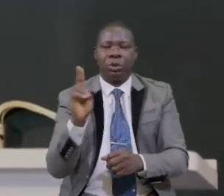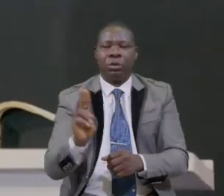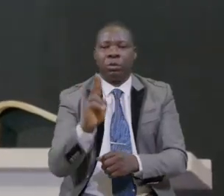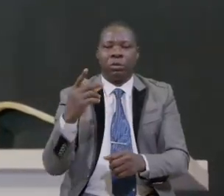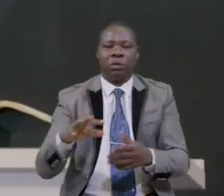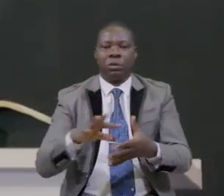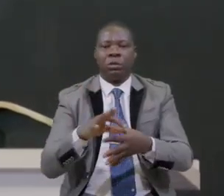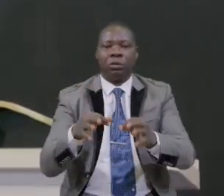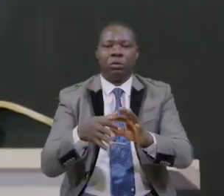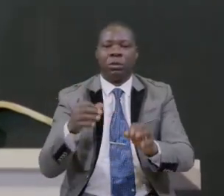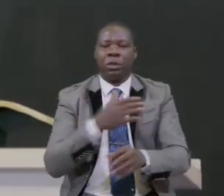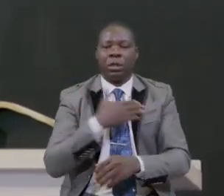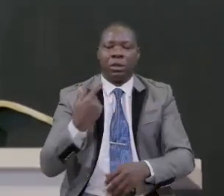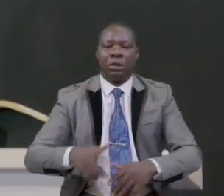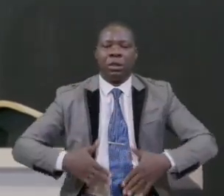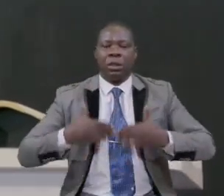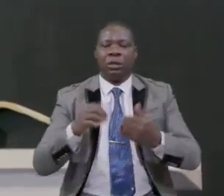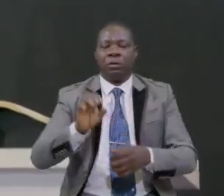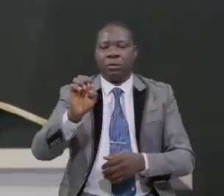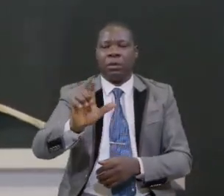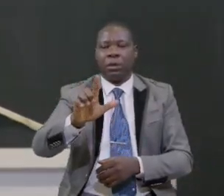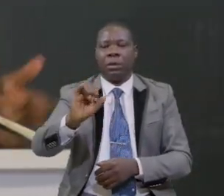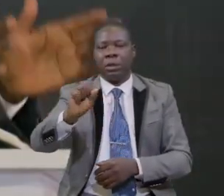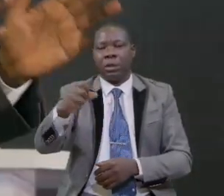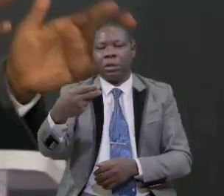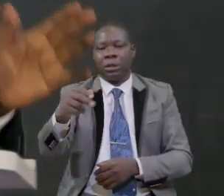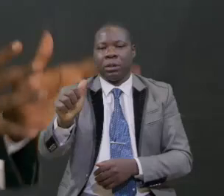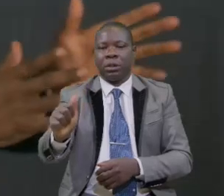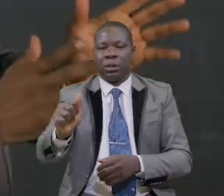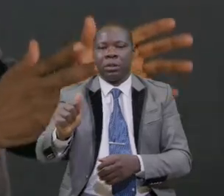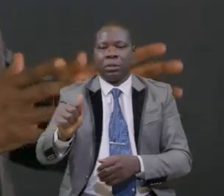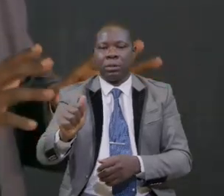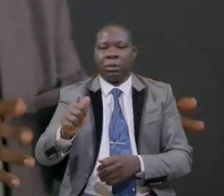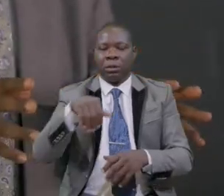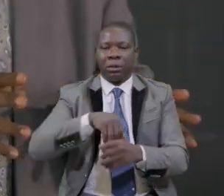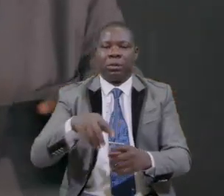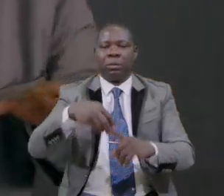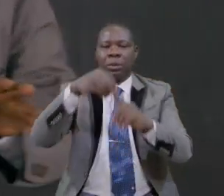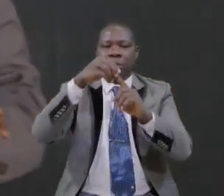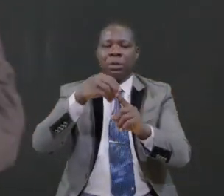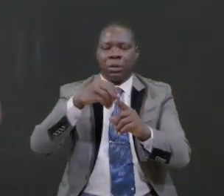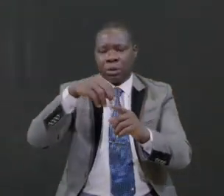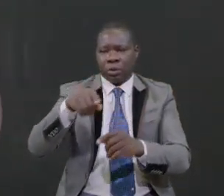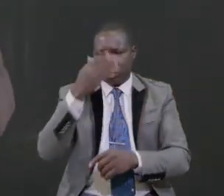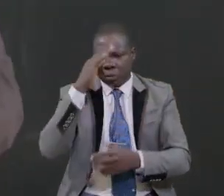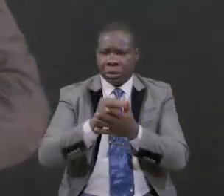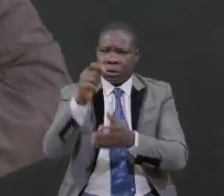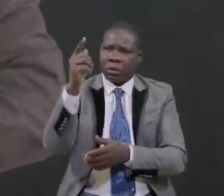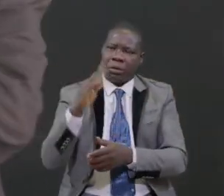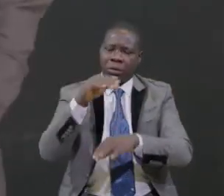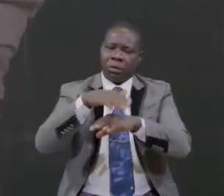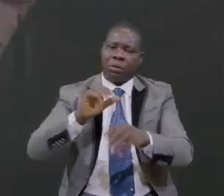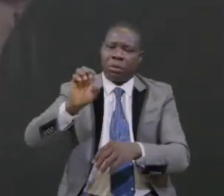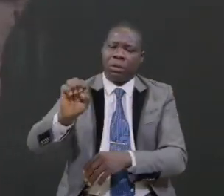of Elisha in particular. You know, God called Elisha, and he called